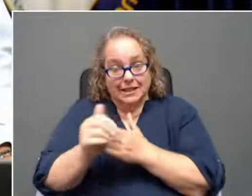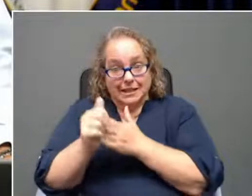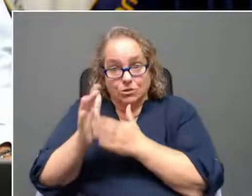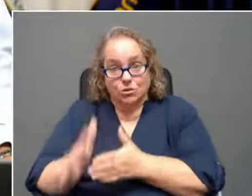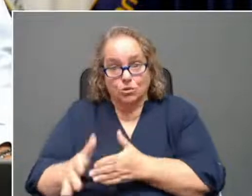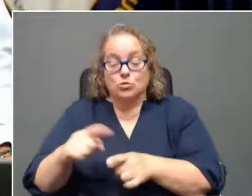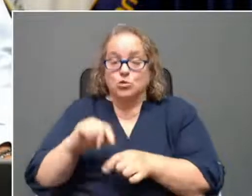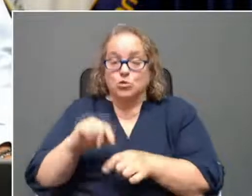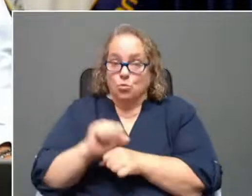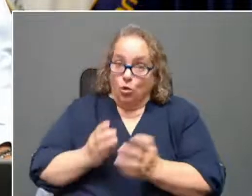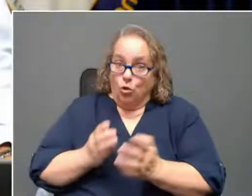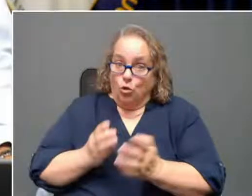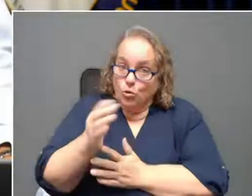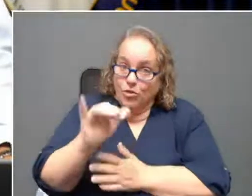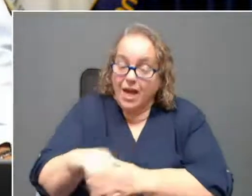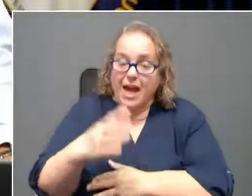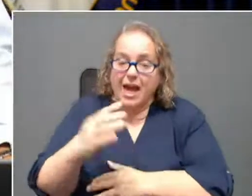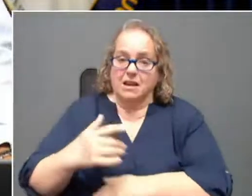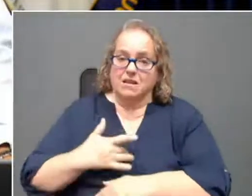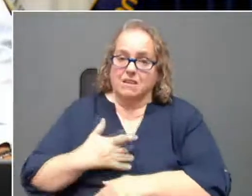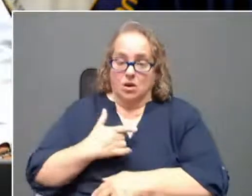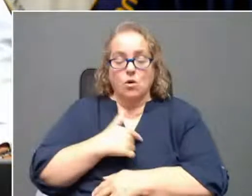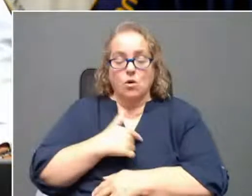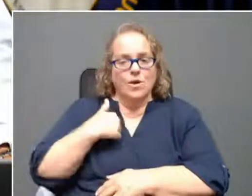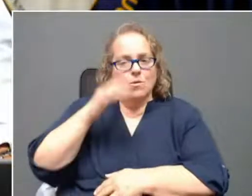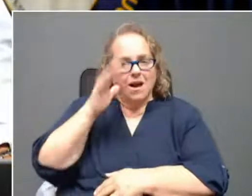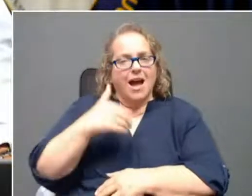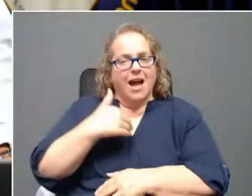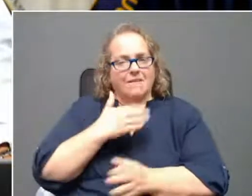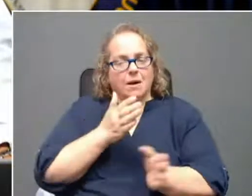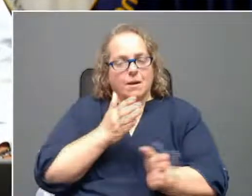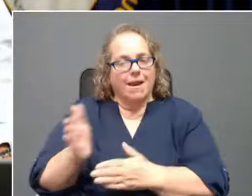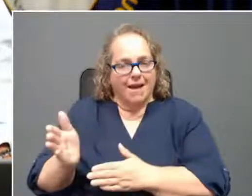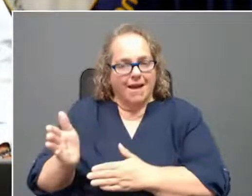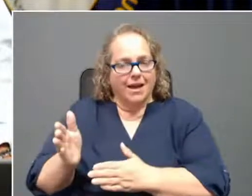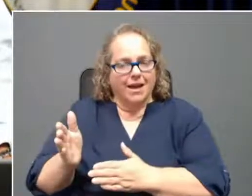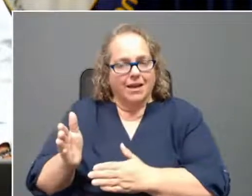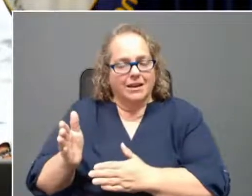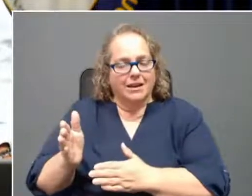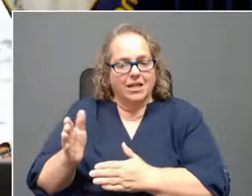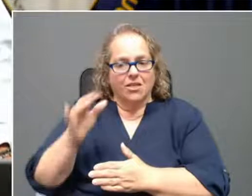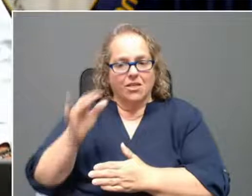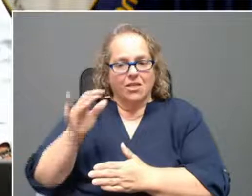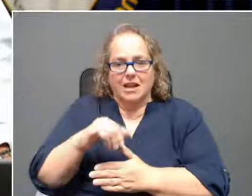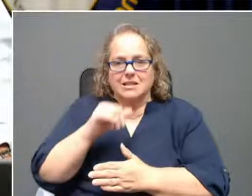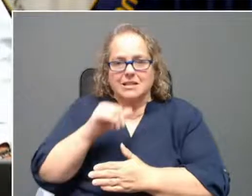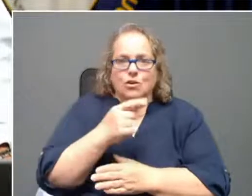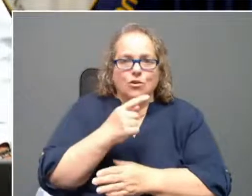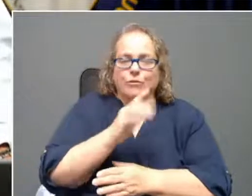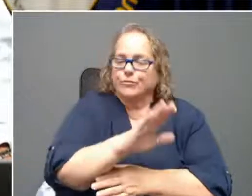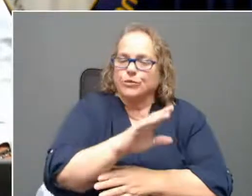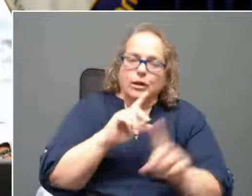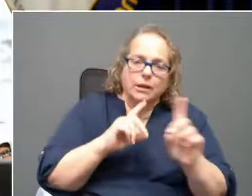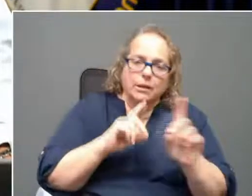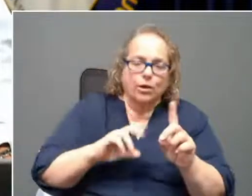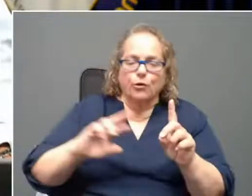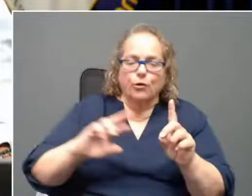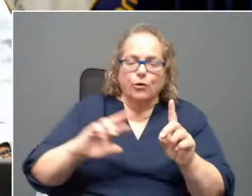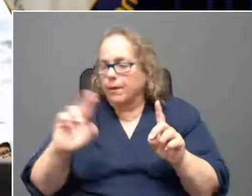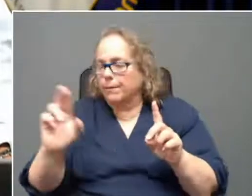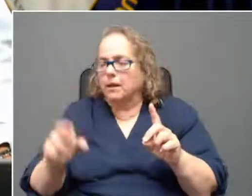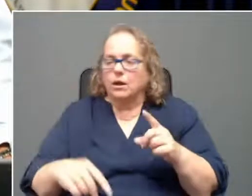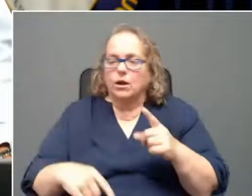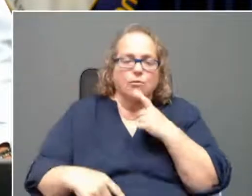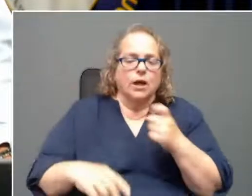this and believe that we're going to have a plan that's not a red plan or a blue plan, not a Democrat or